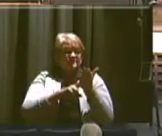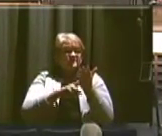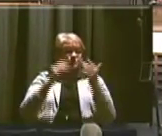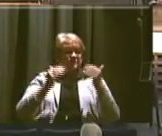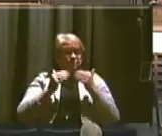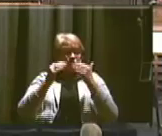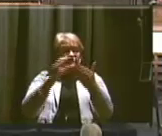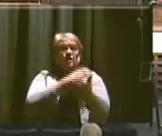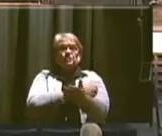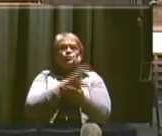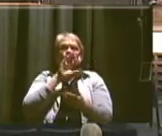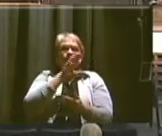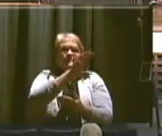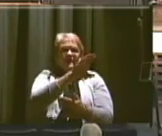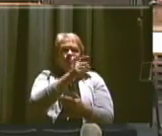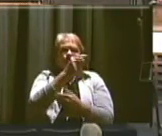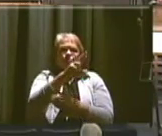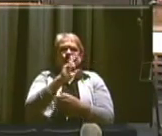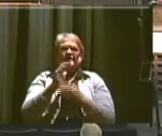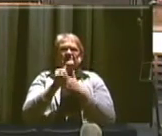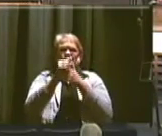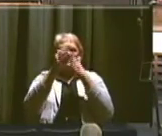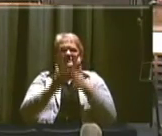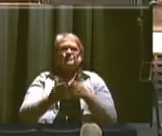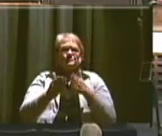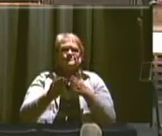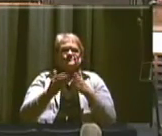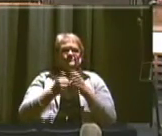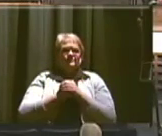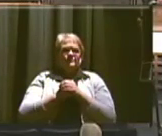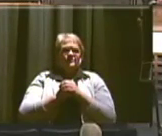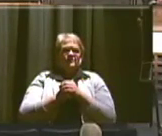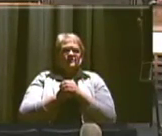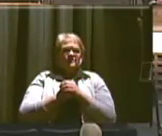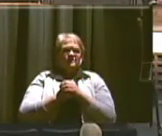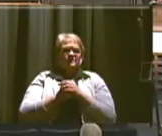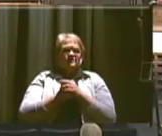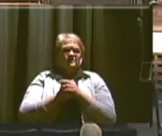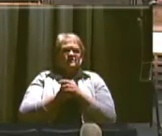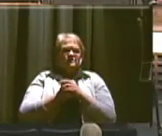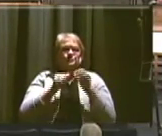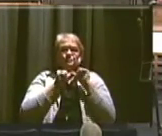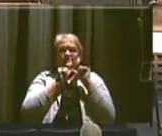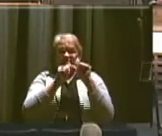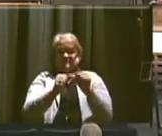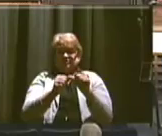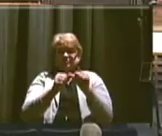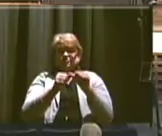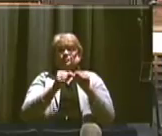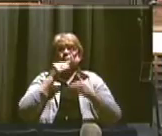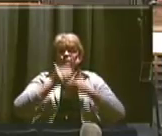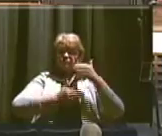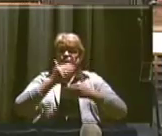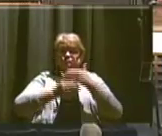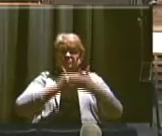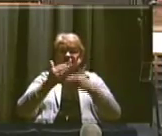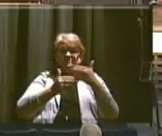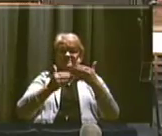Hargens as our leader to continue the progress, and that